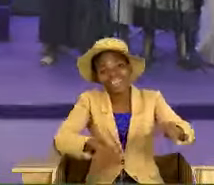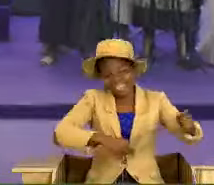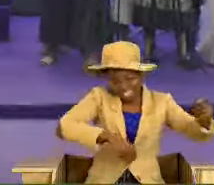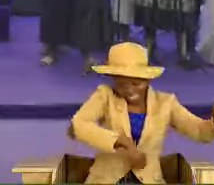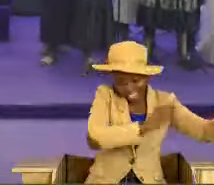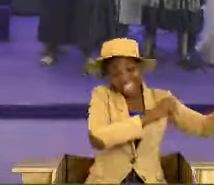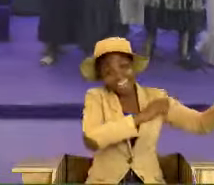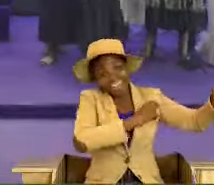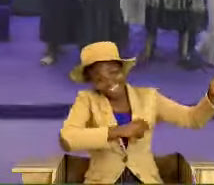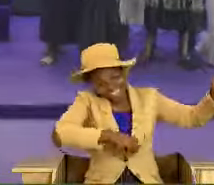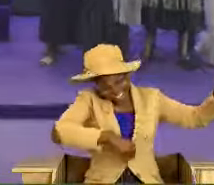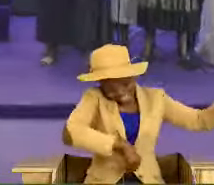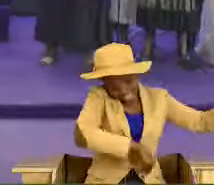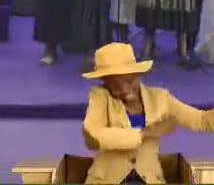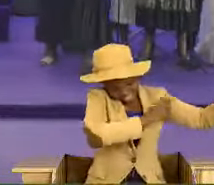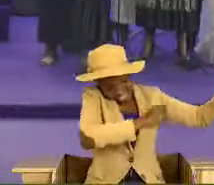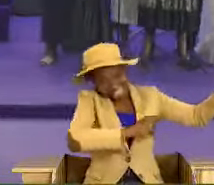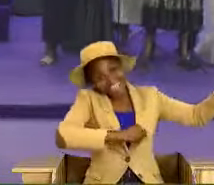verse